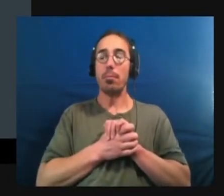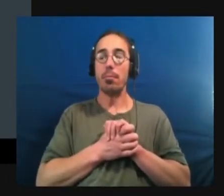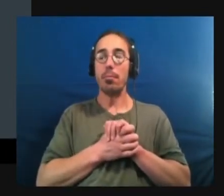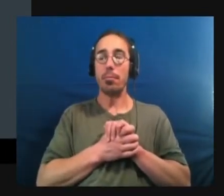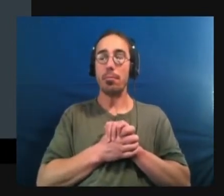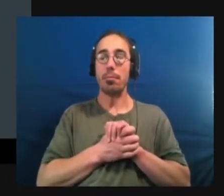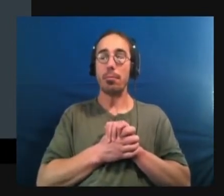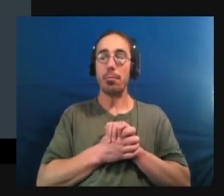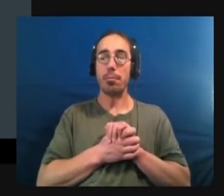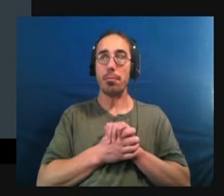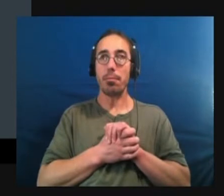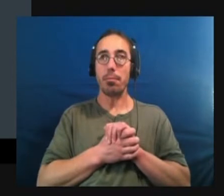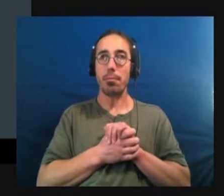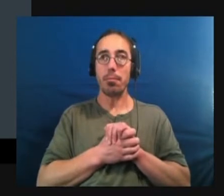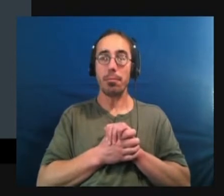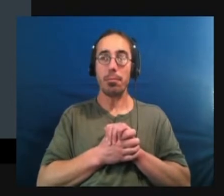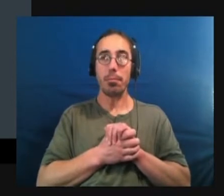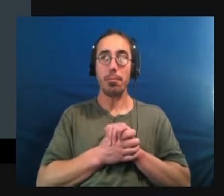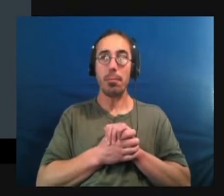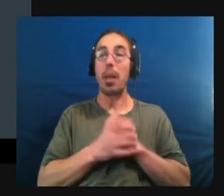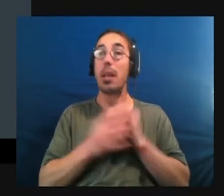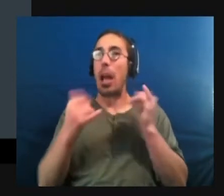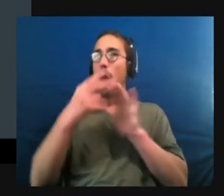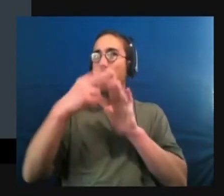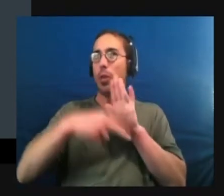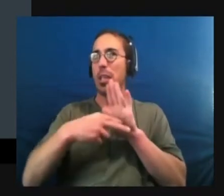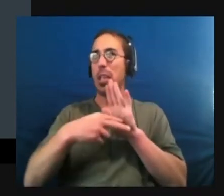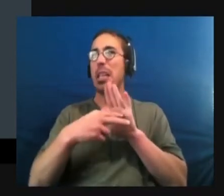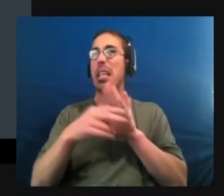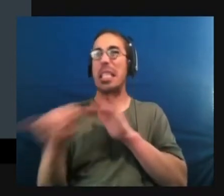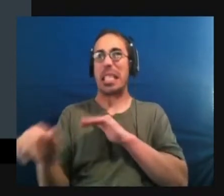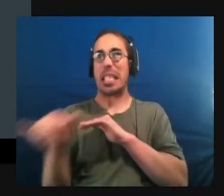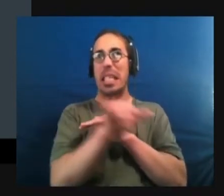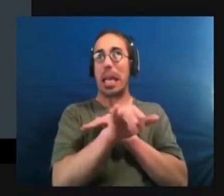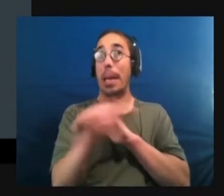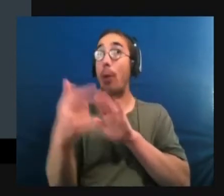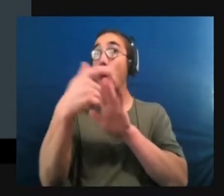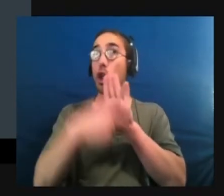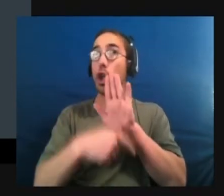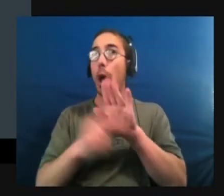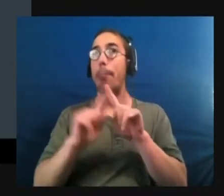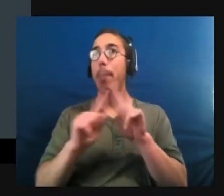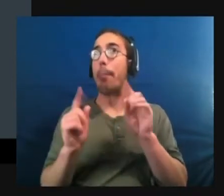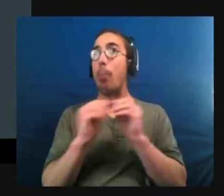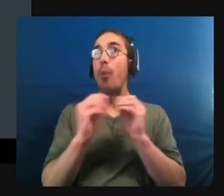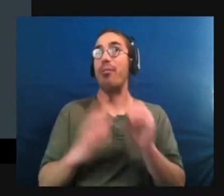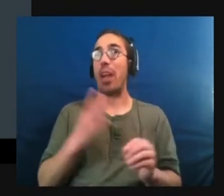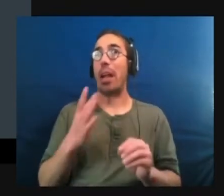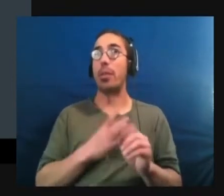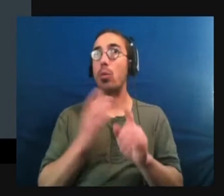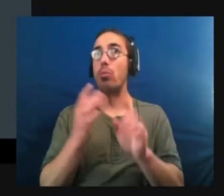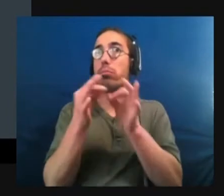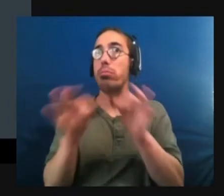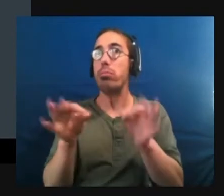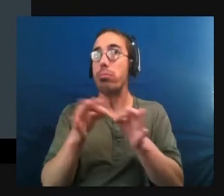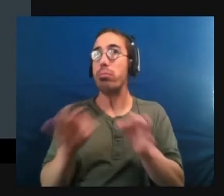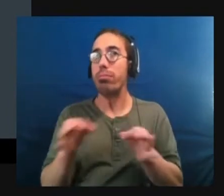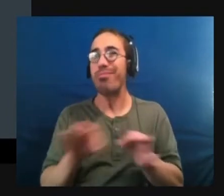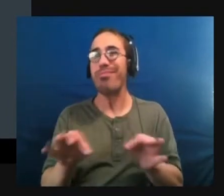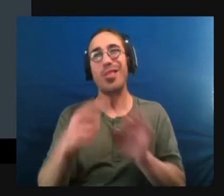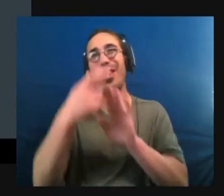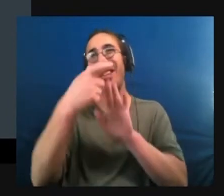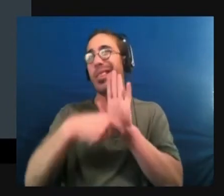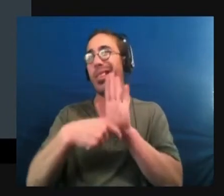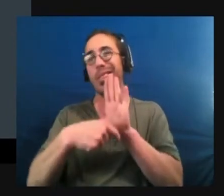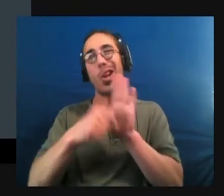I'm reading the same thing, maybe with fancier words. And so therefore, this literature isn't very helpful for me.